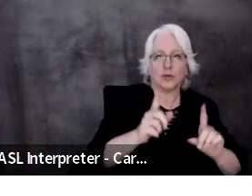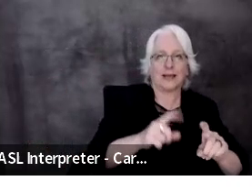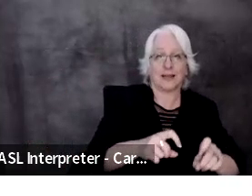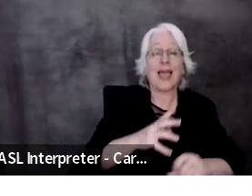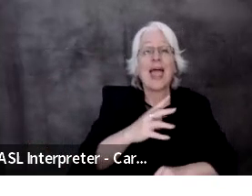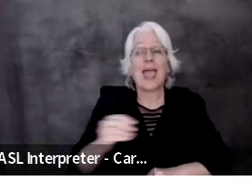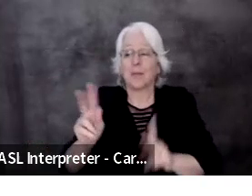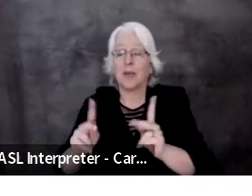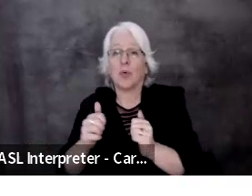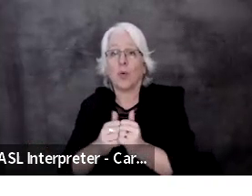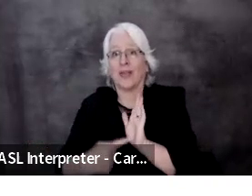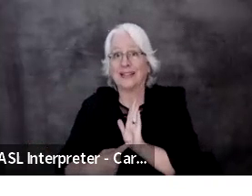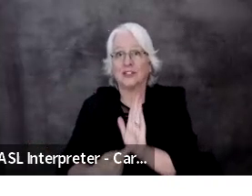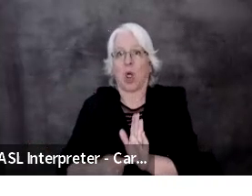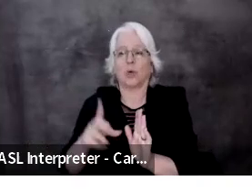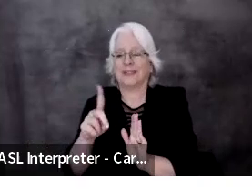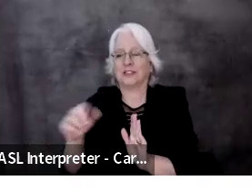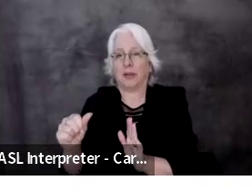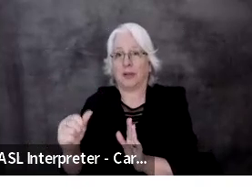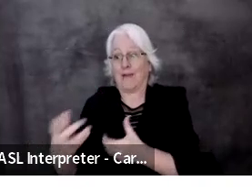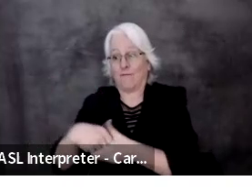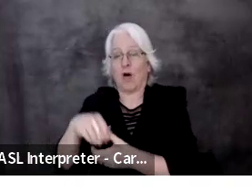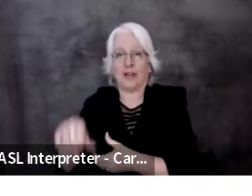disabilities involved in that user testing.